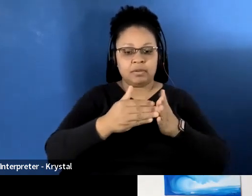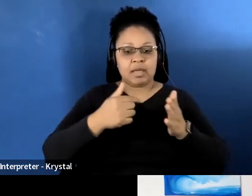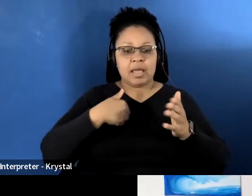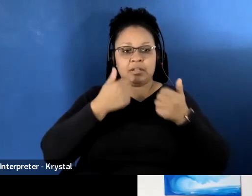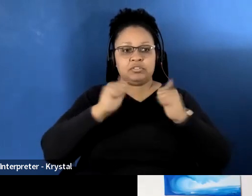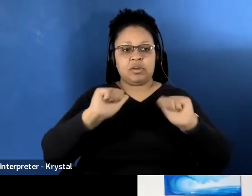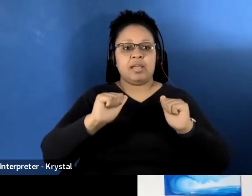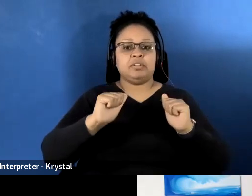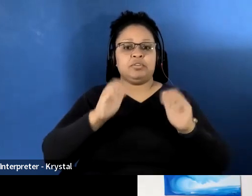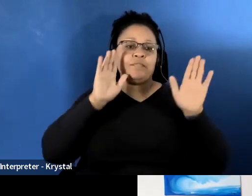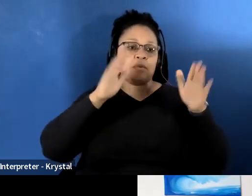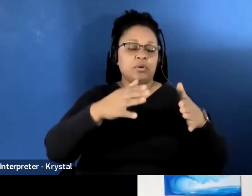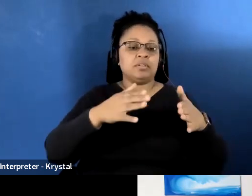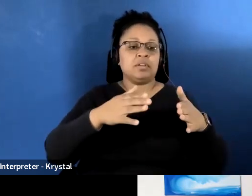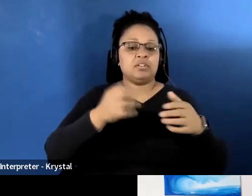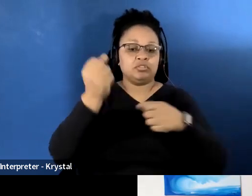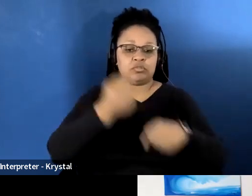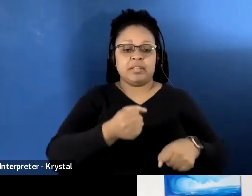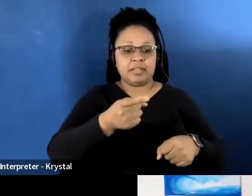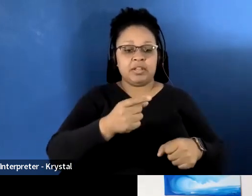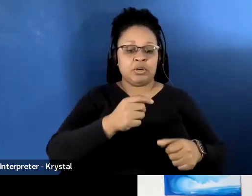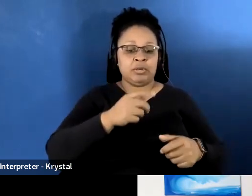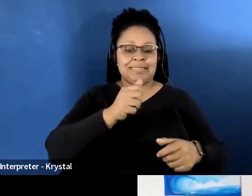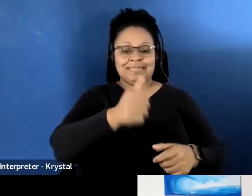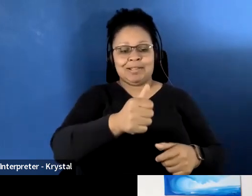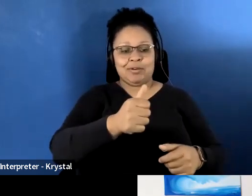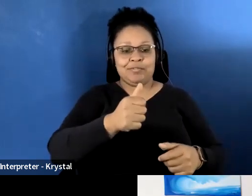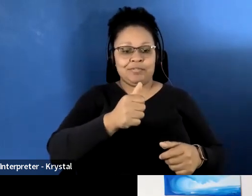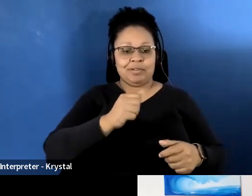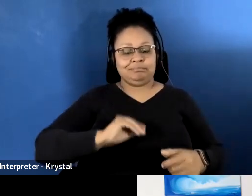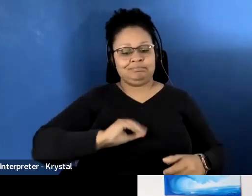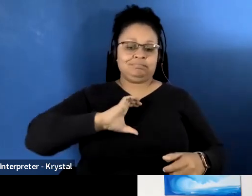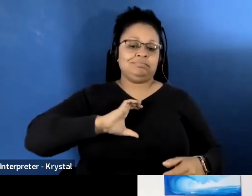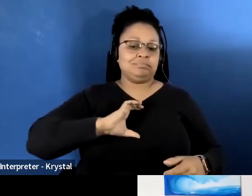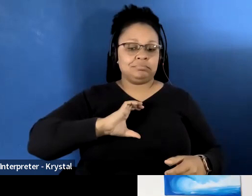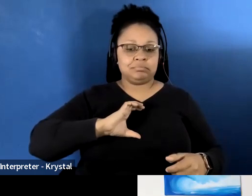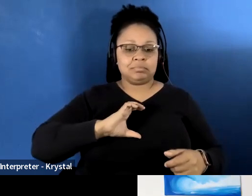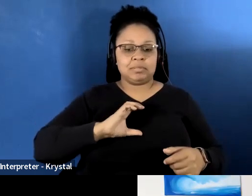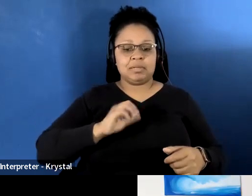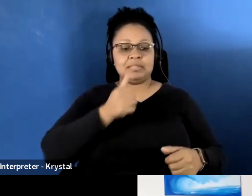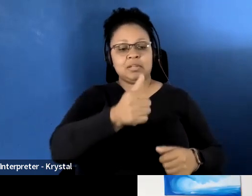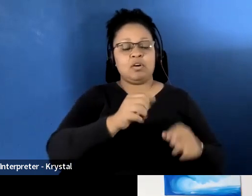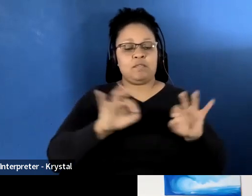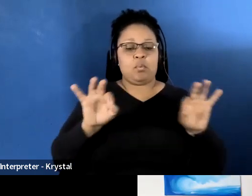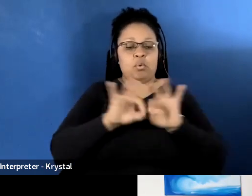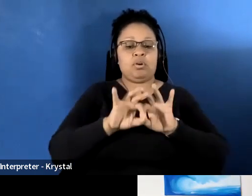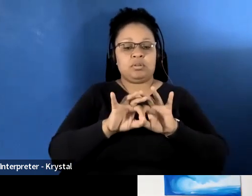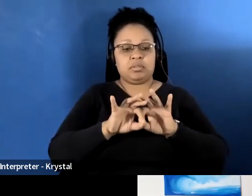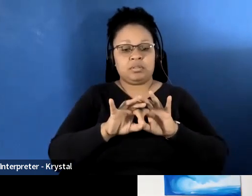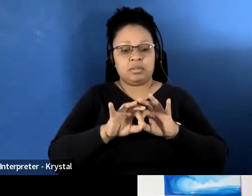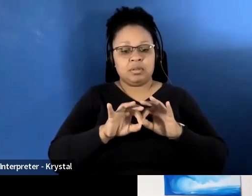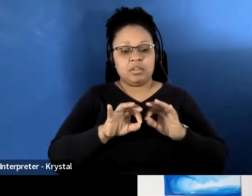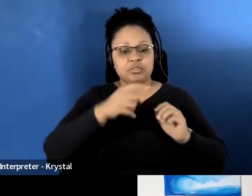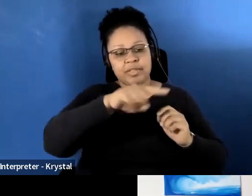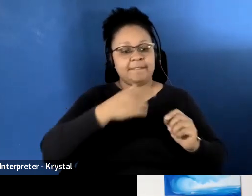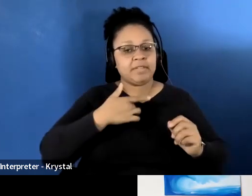person's self-esteem and self-worth, with the hope that instead of having to place boundaries, they start to move forward and do things on their